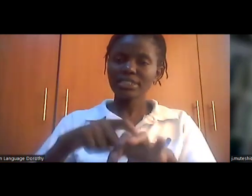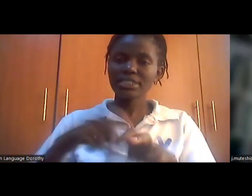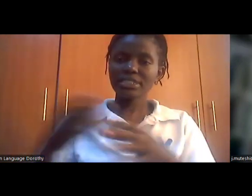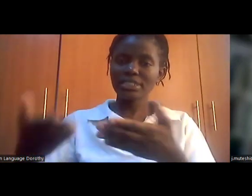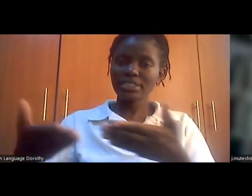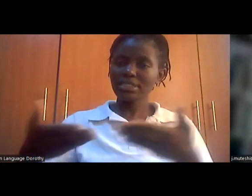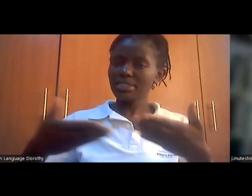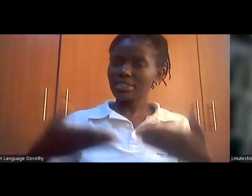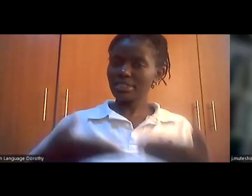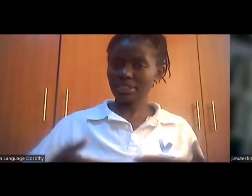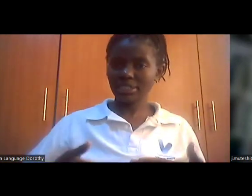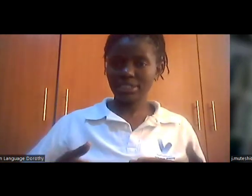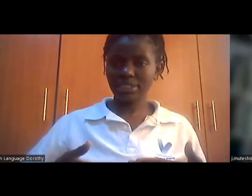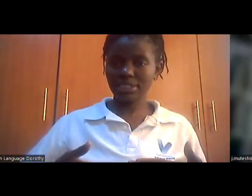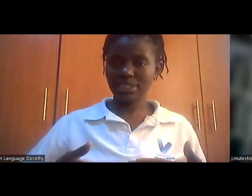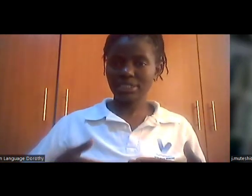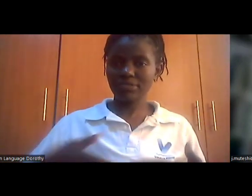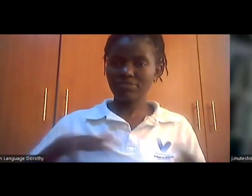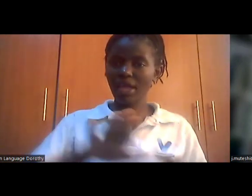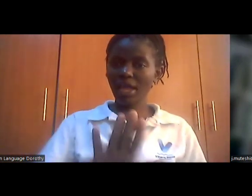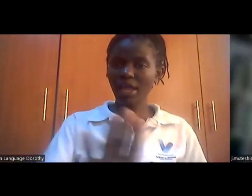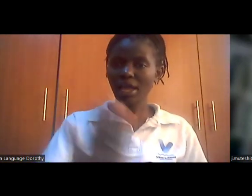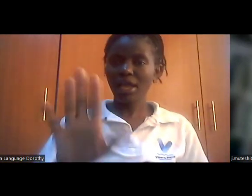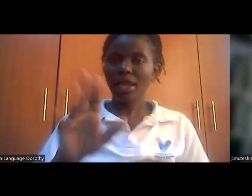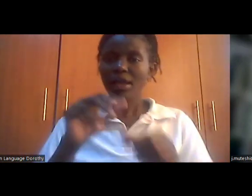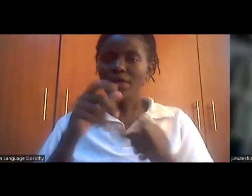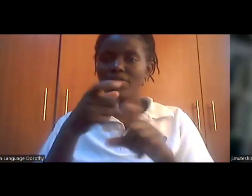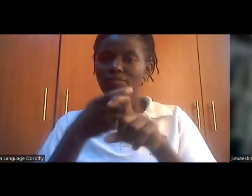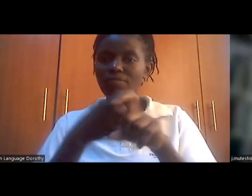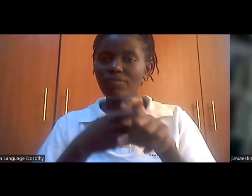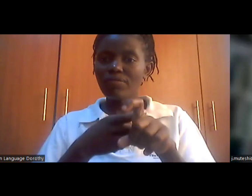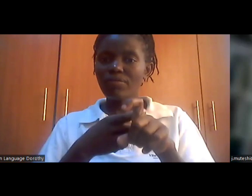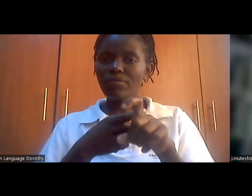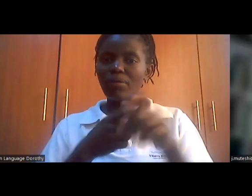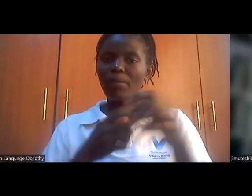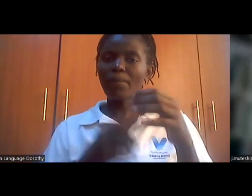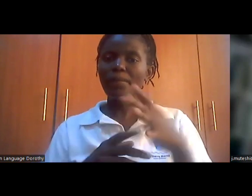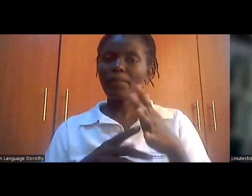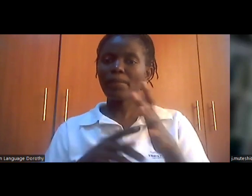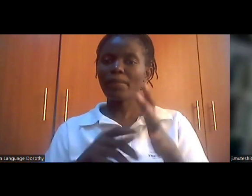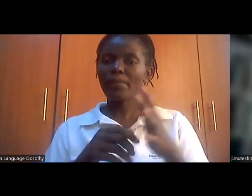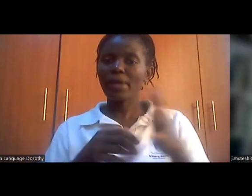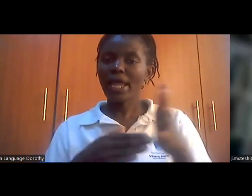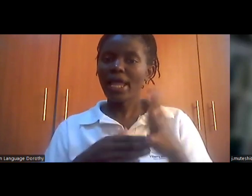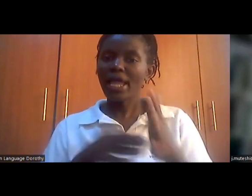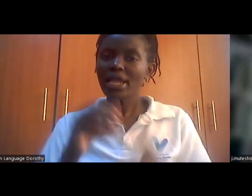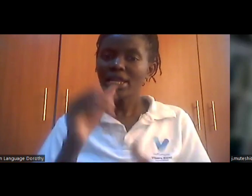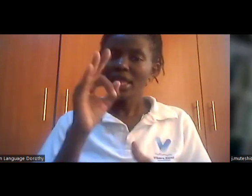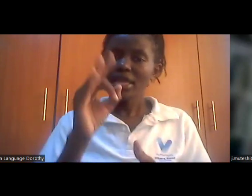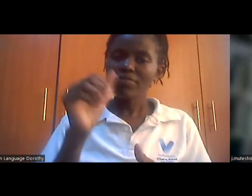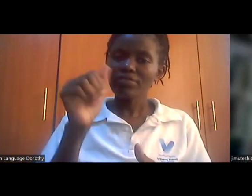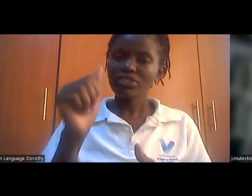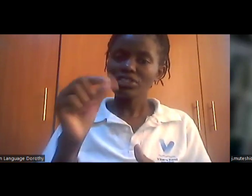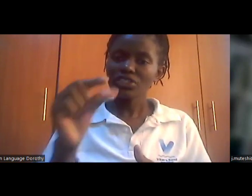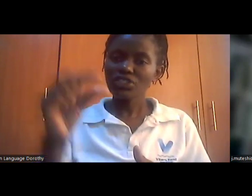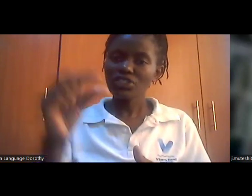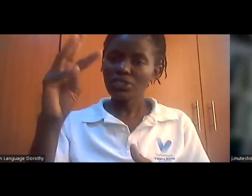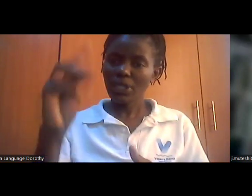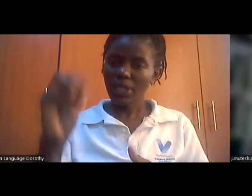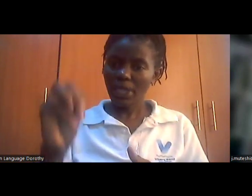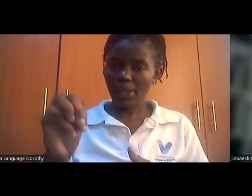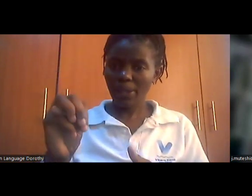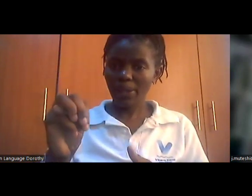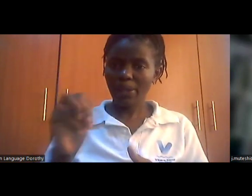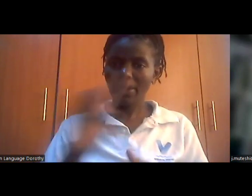end FGM, as well as championing women's rights in Isiolo County. So a very warm welcome to you, Rosalind.